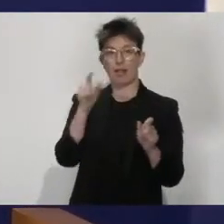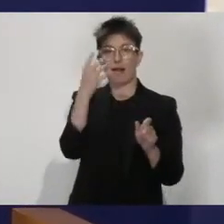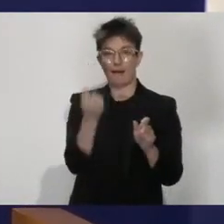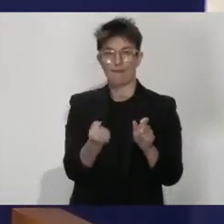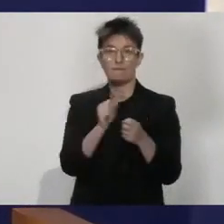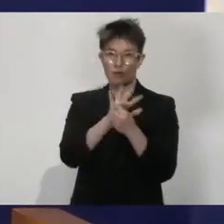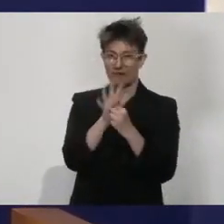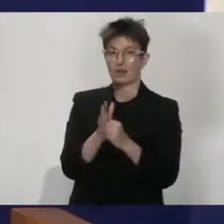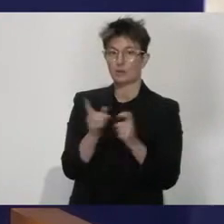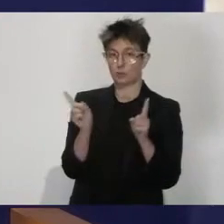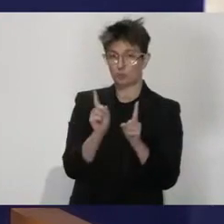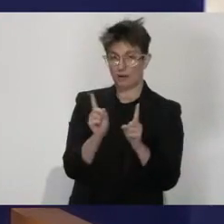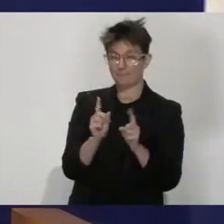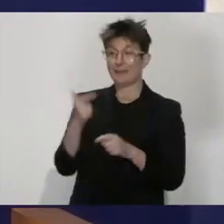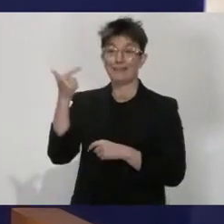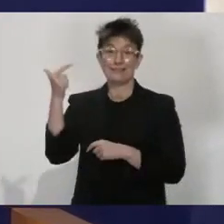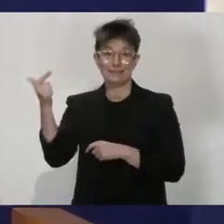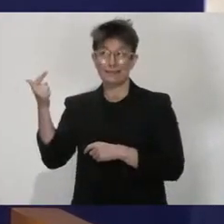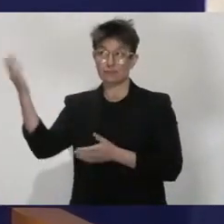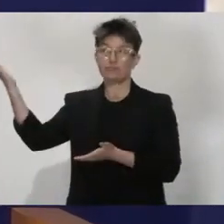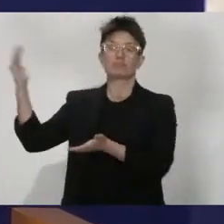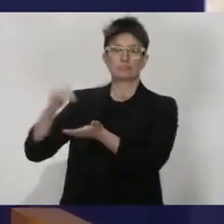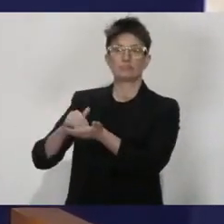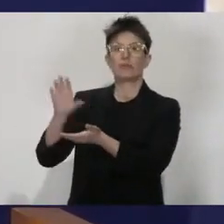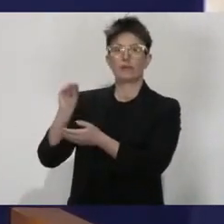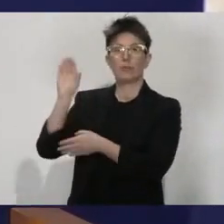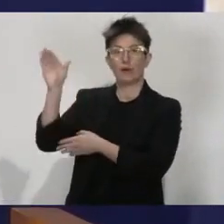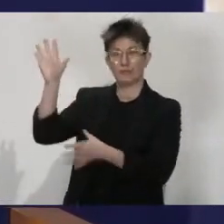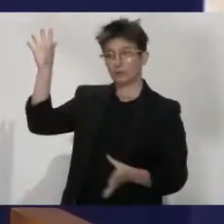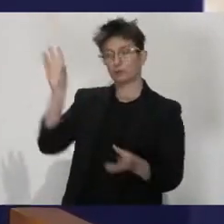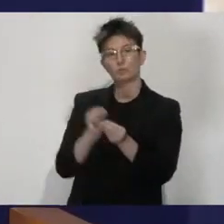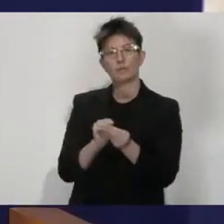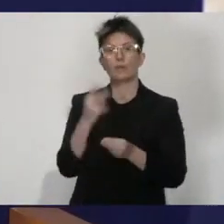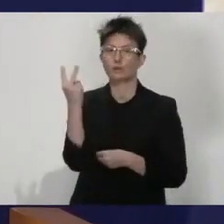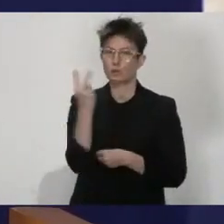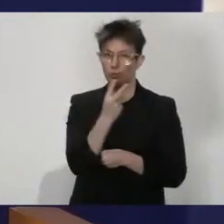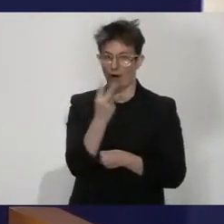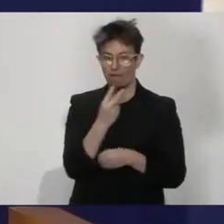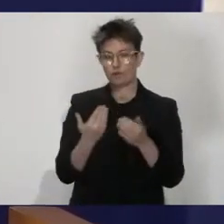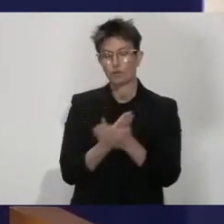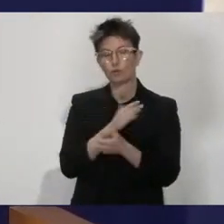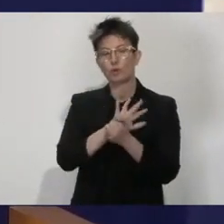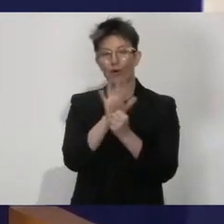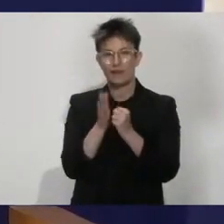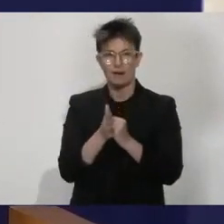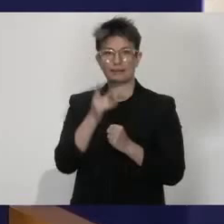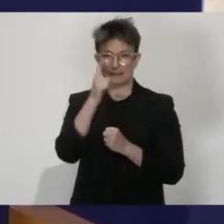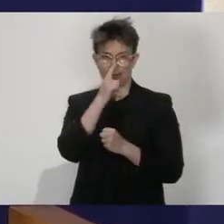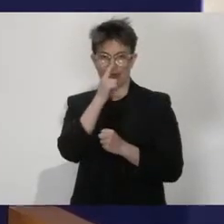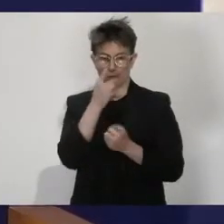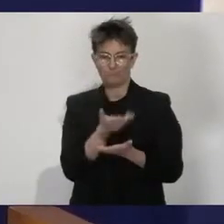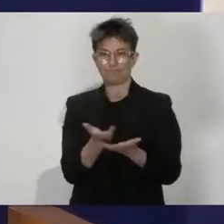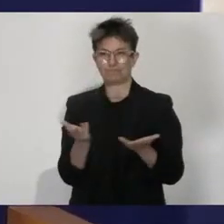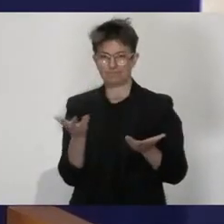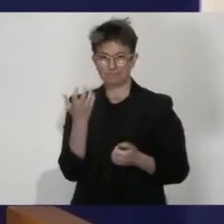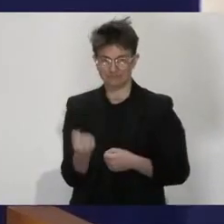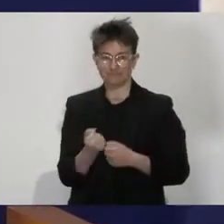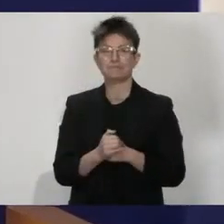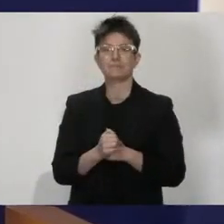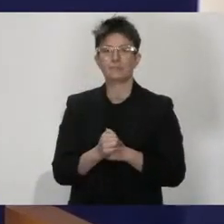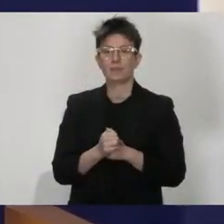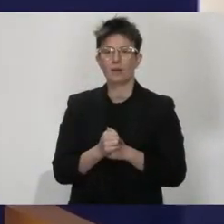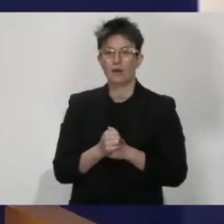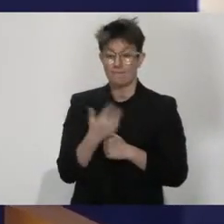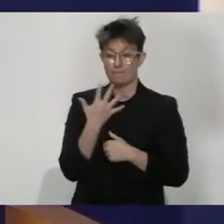7 imported cases, giving us a total of 12 new cases. The 5 community cases are all linked to the